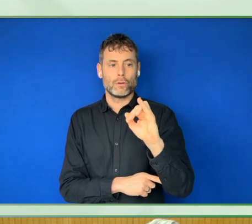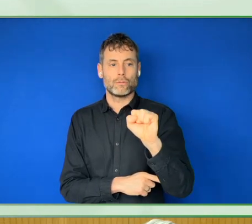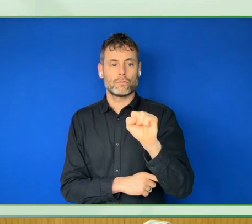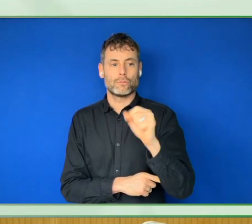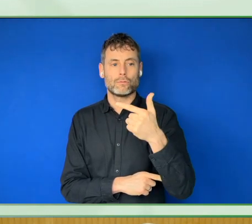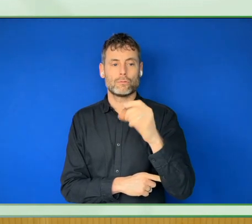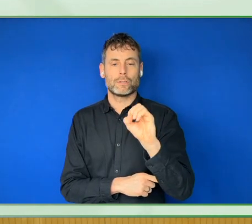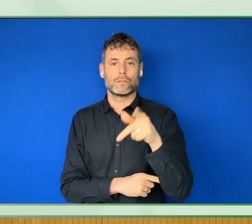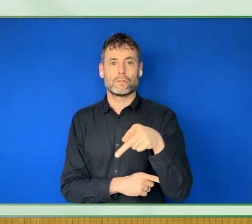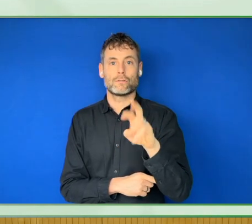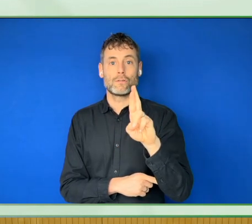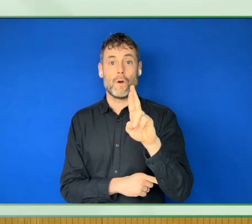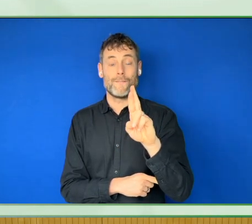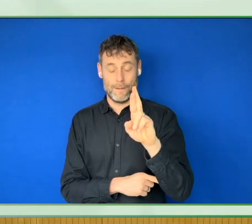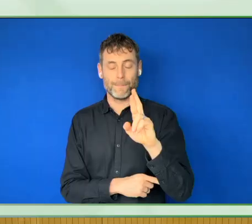a fun conversation.